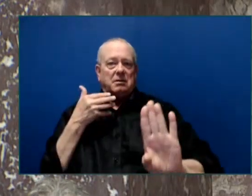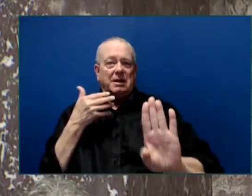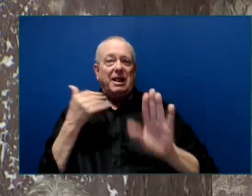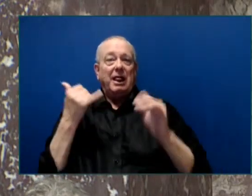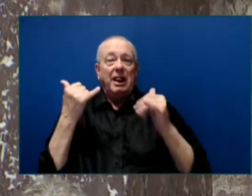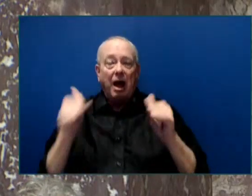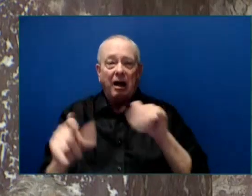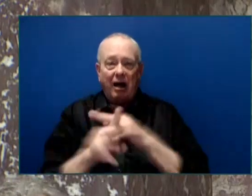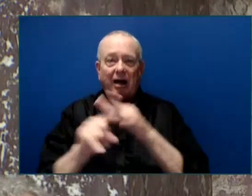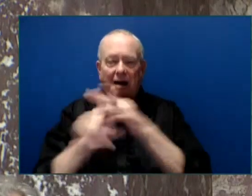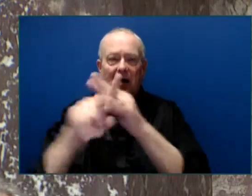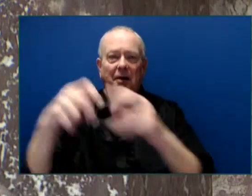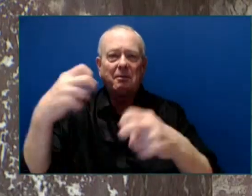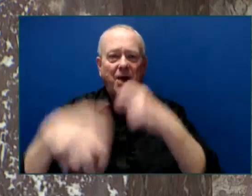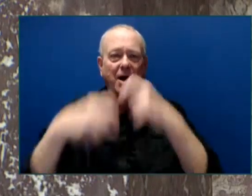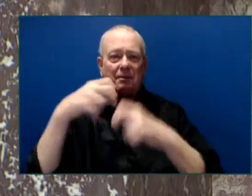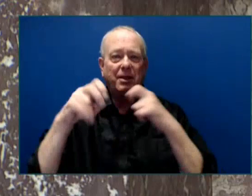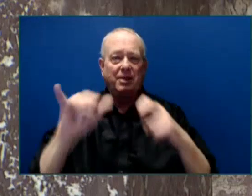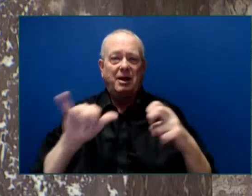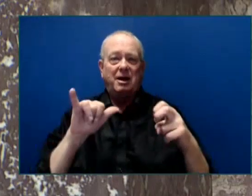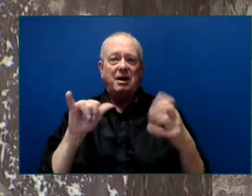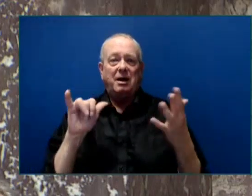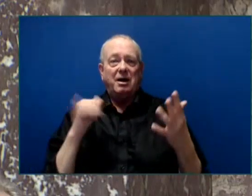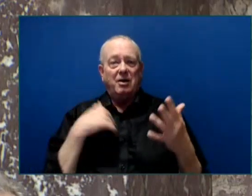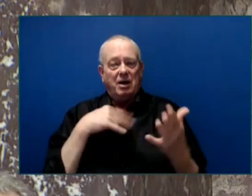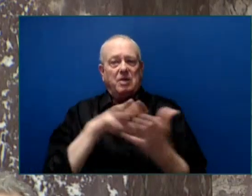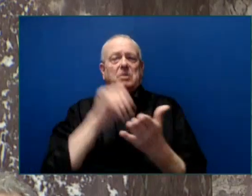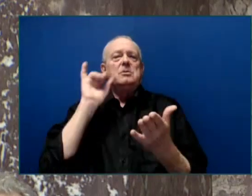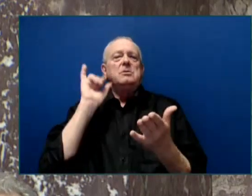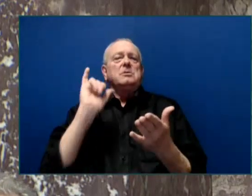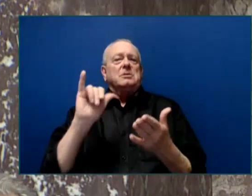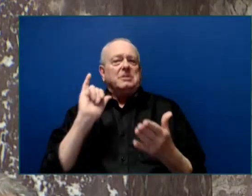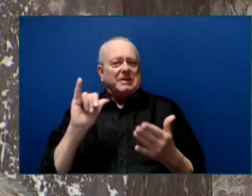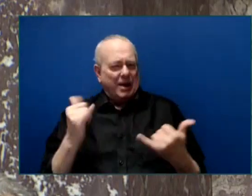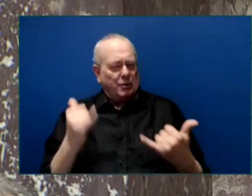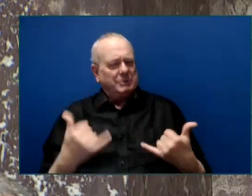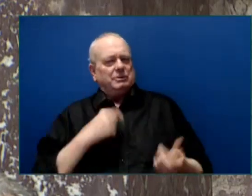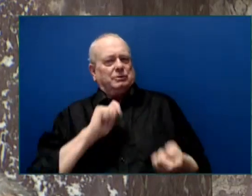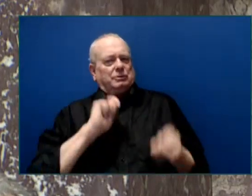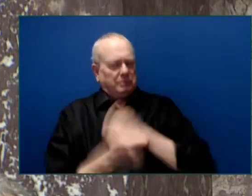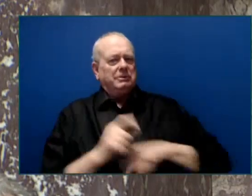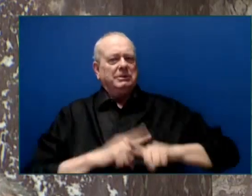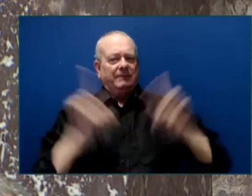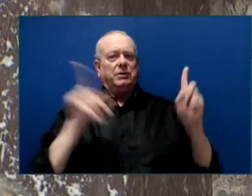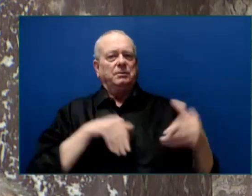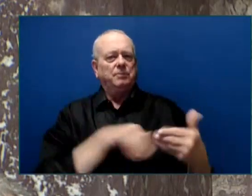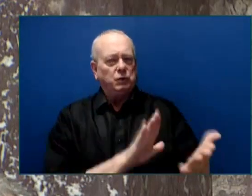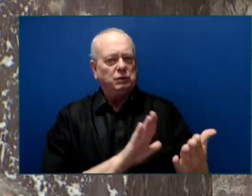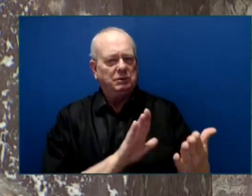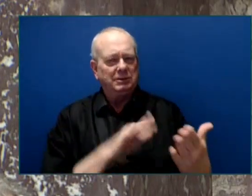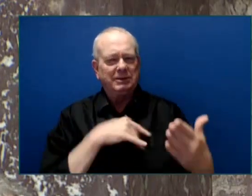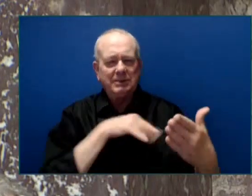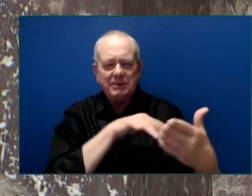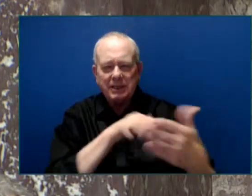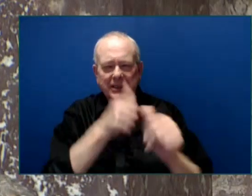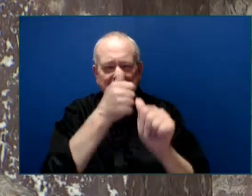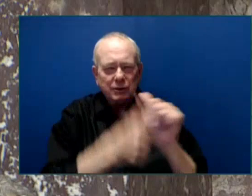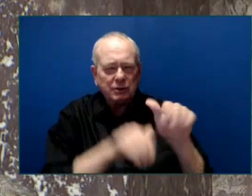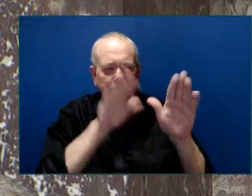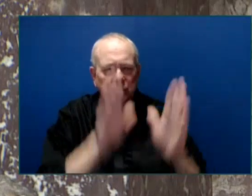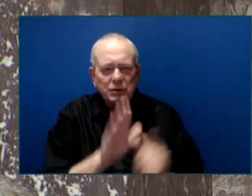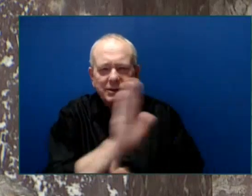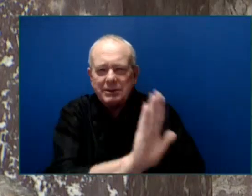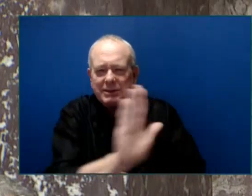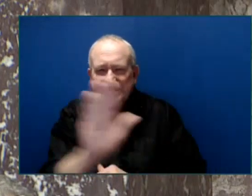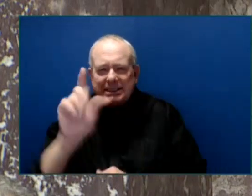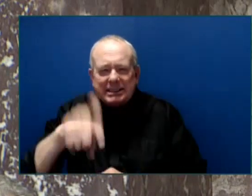with not-for-profit providers is identifying the right needs for individuals. Please continue. Identifying the right needs for